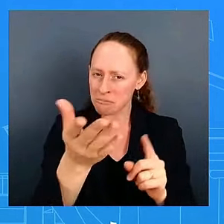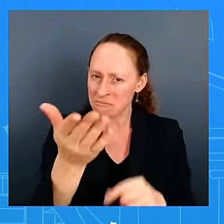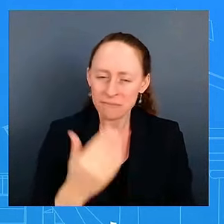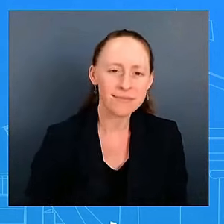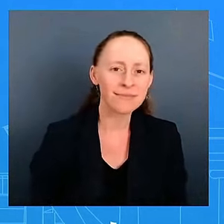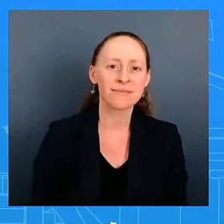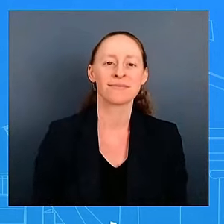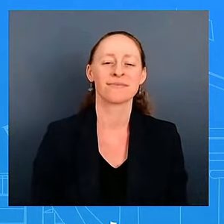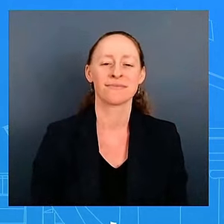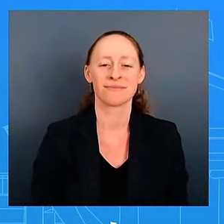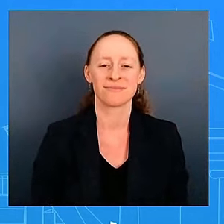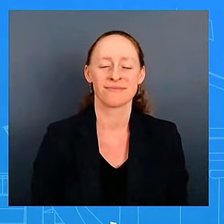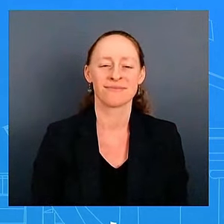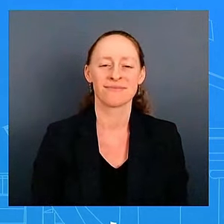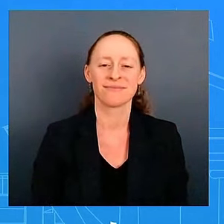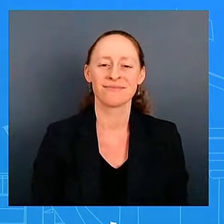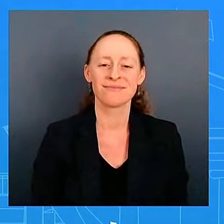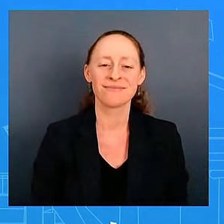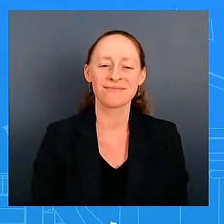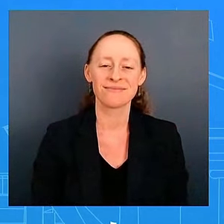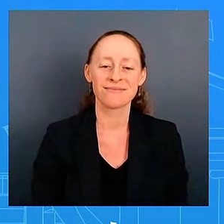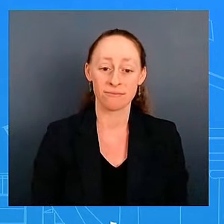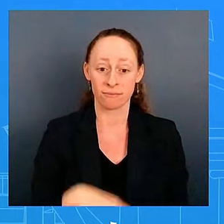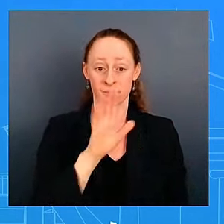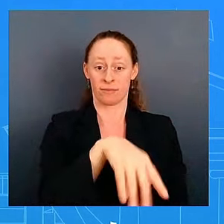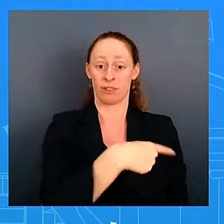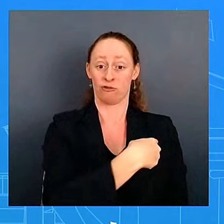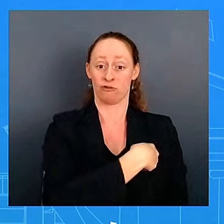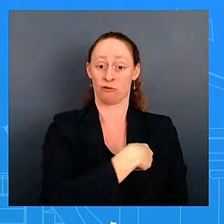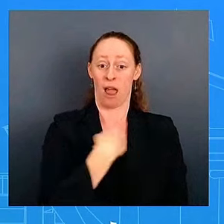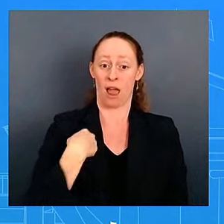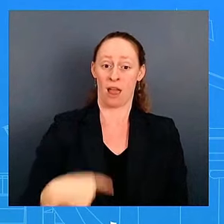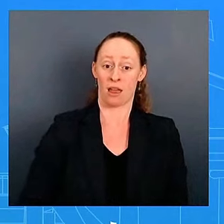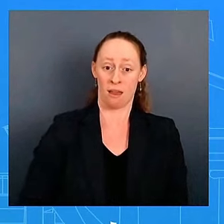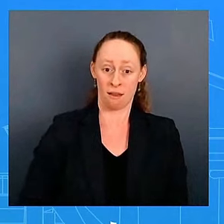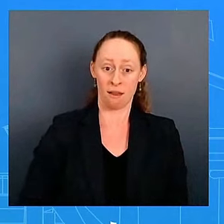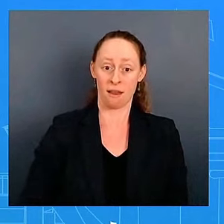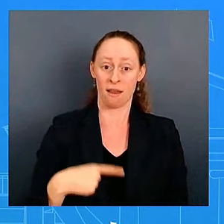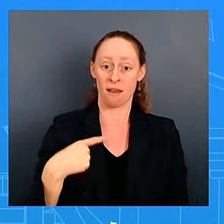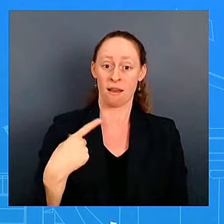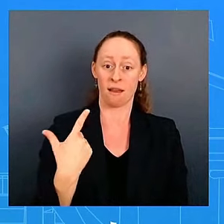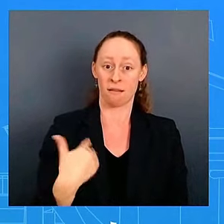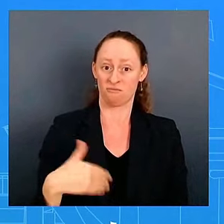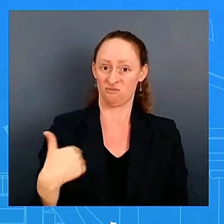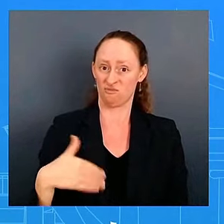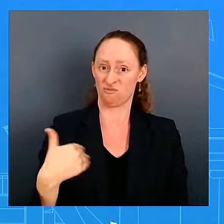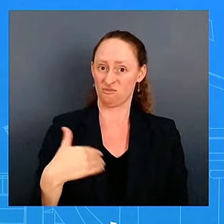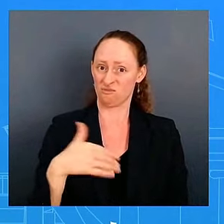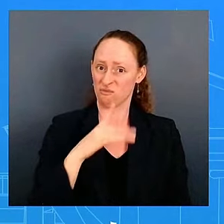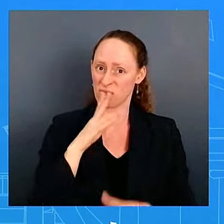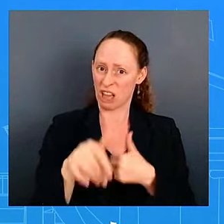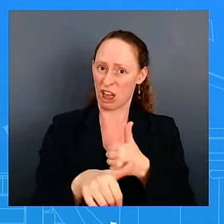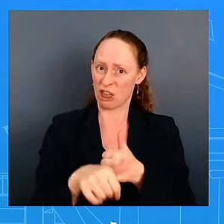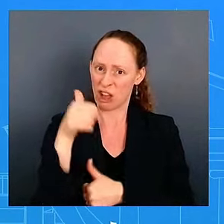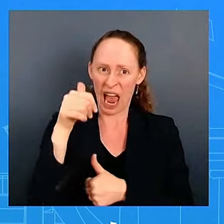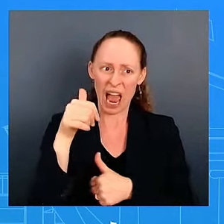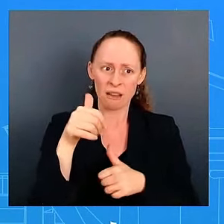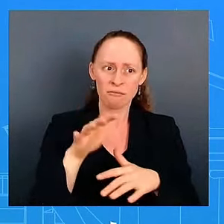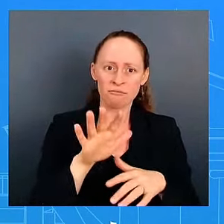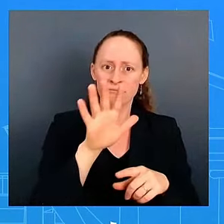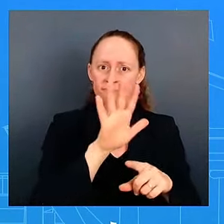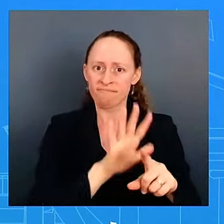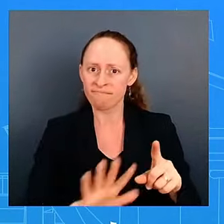it shows how critical the NATO alliance is and how important it is to continue to make sure that it is strong. And that's what the president has been able to